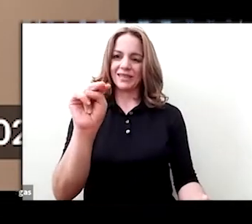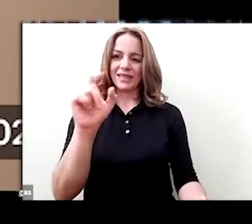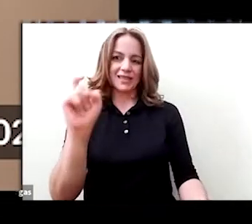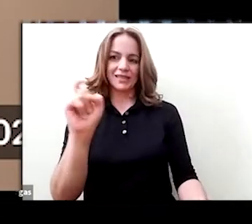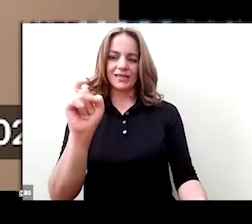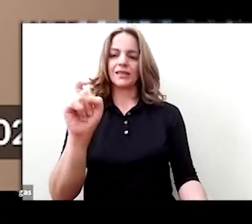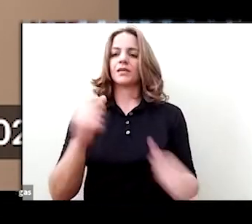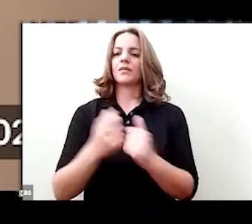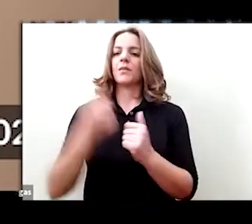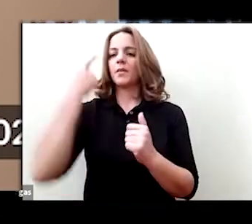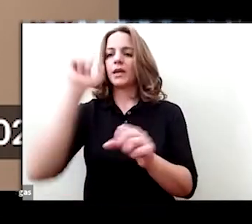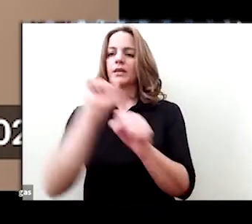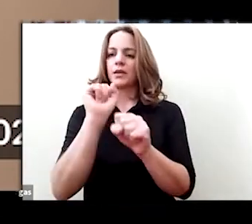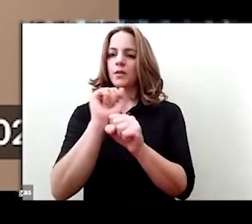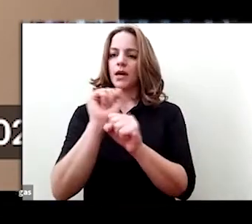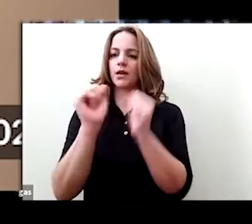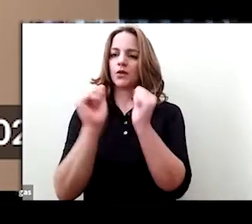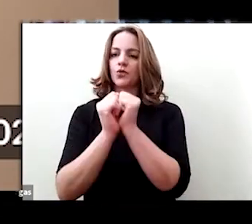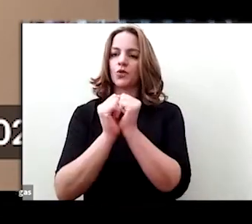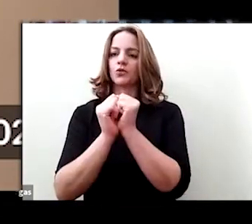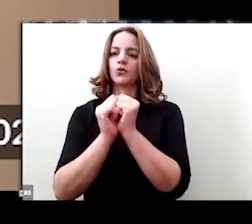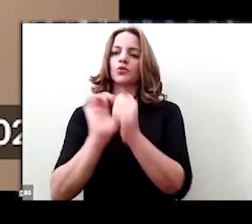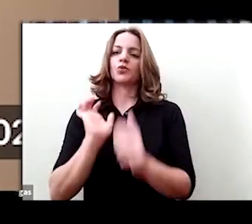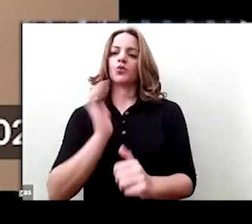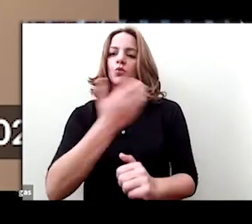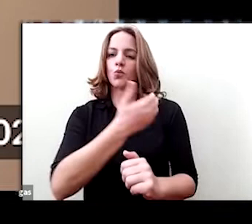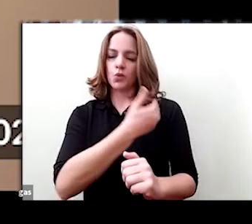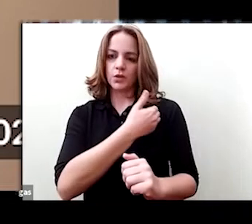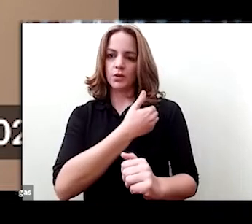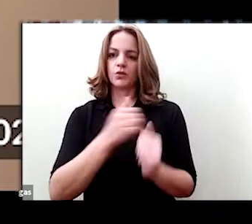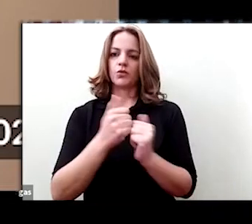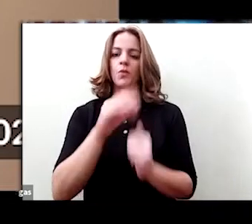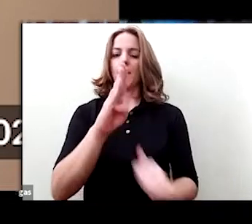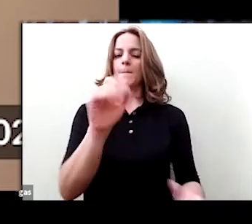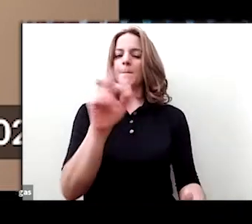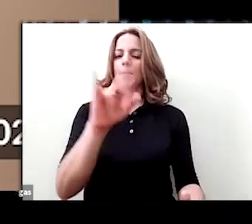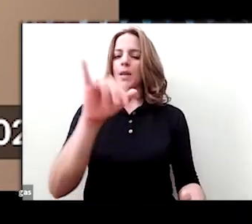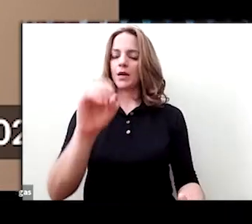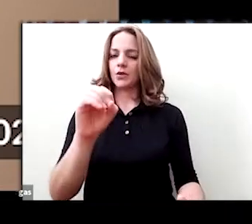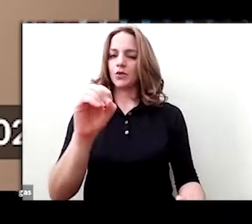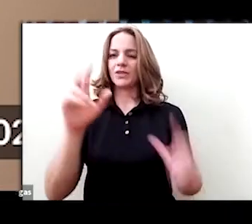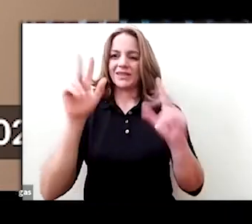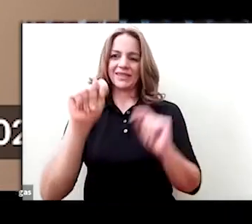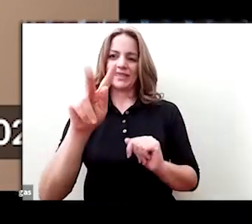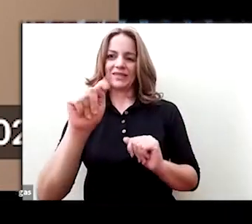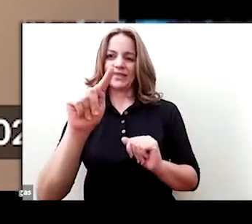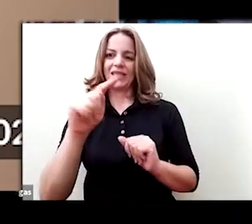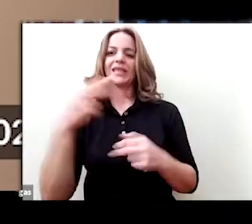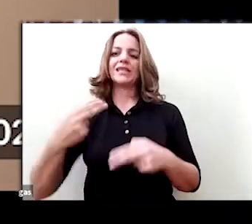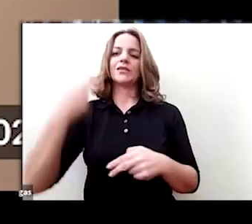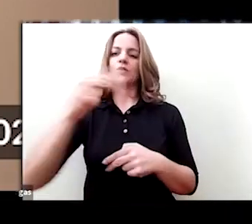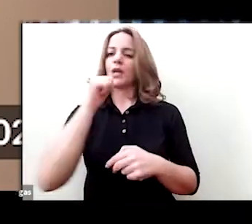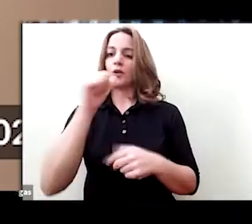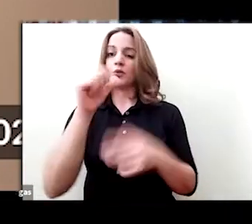the documentary Barrio Television, telling the untold story and the history and impact of Realidades, and has